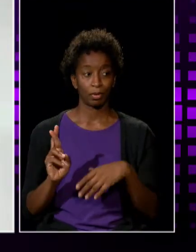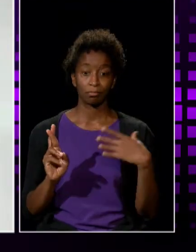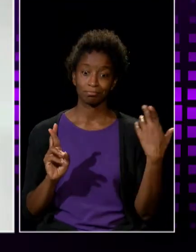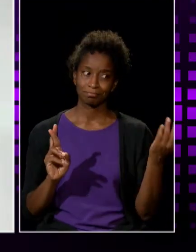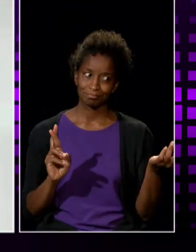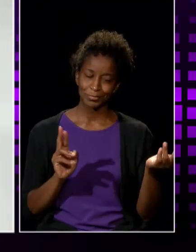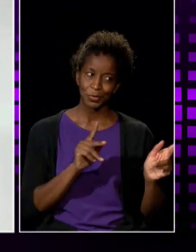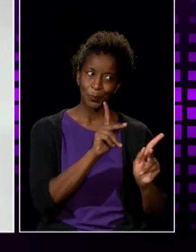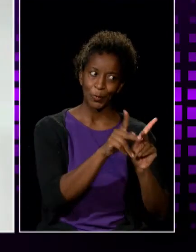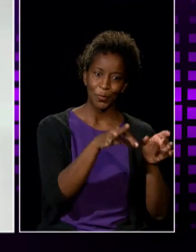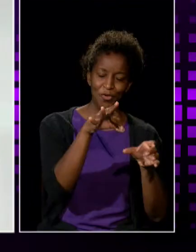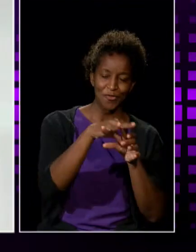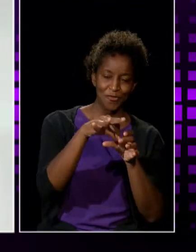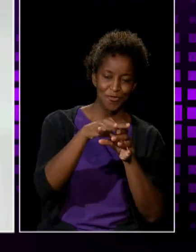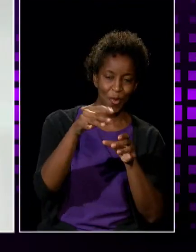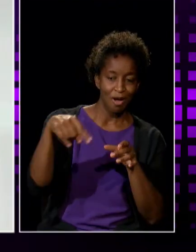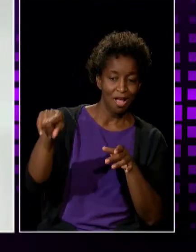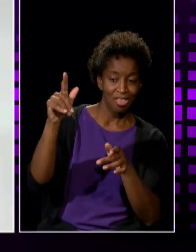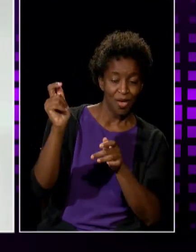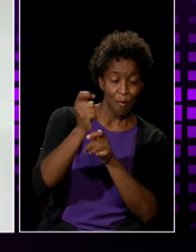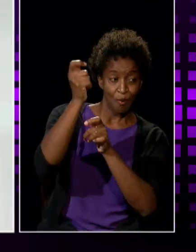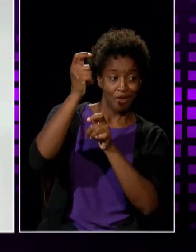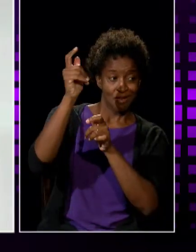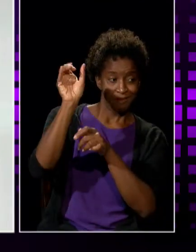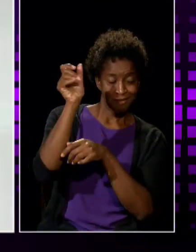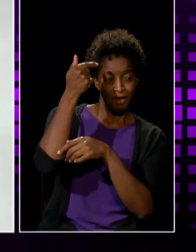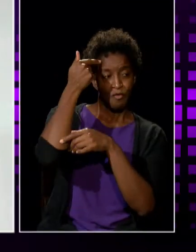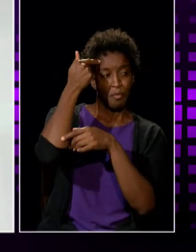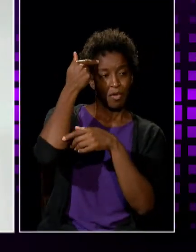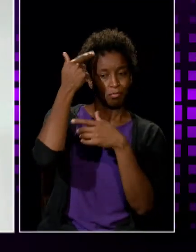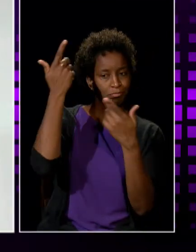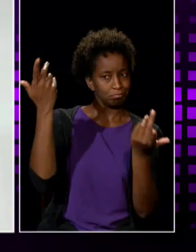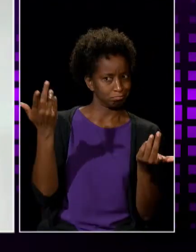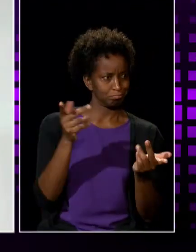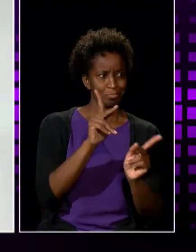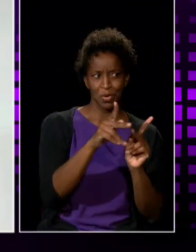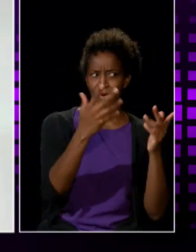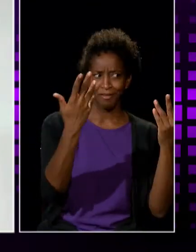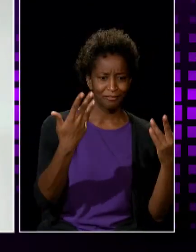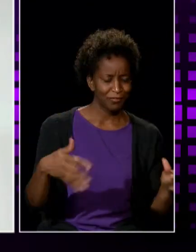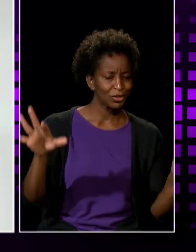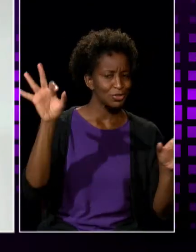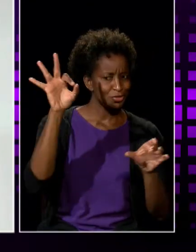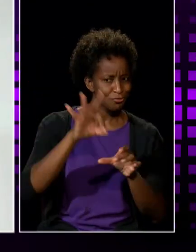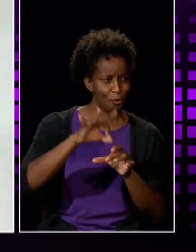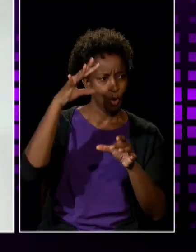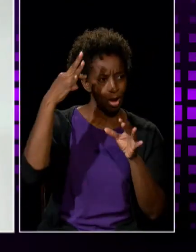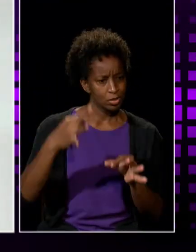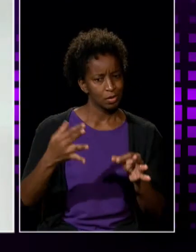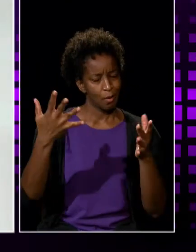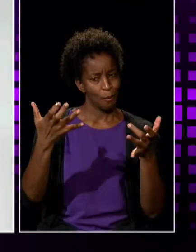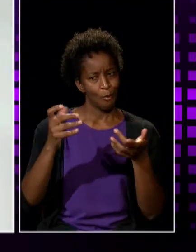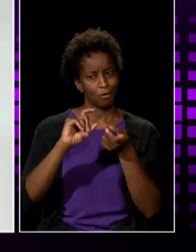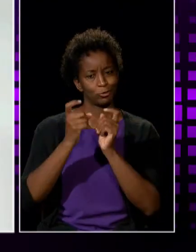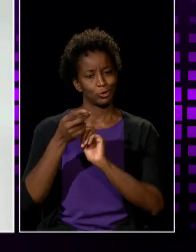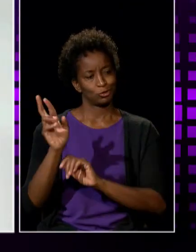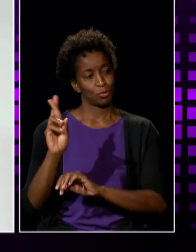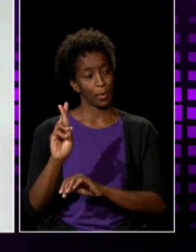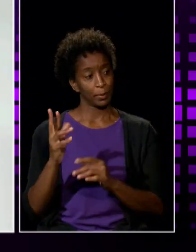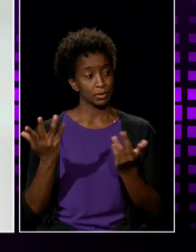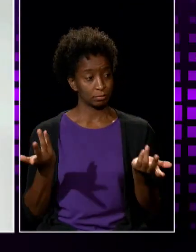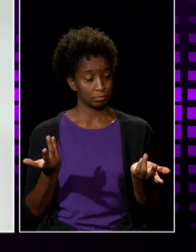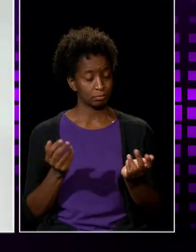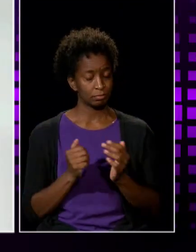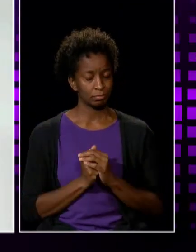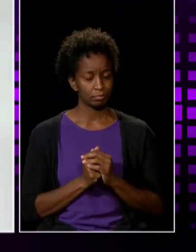However, when we consider the issues that Barbadians have had with the process, the issues don't particularly emanate